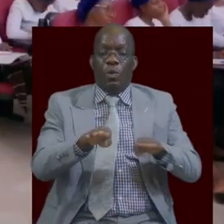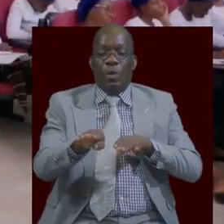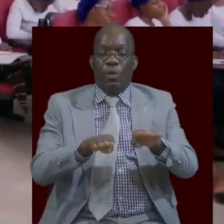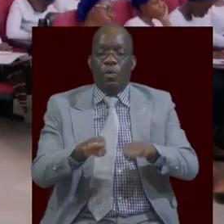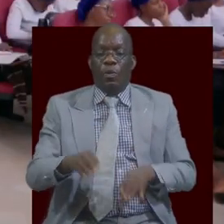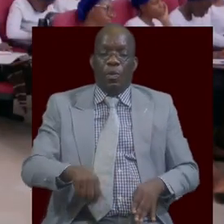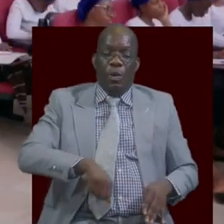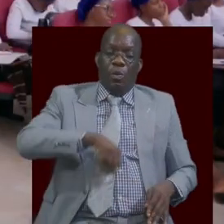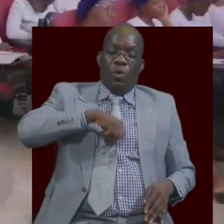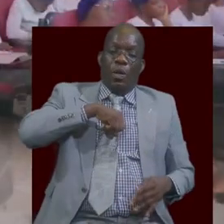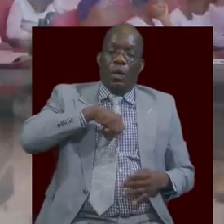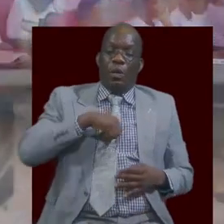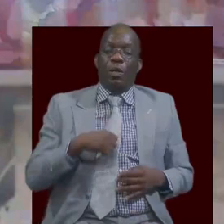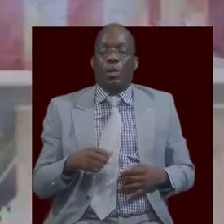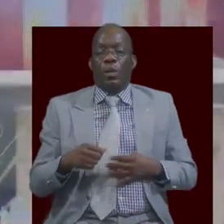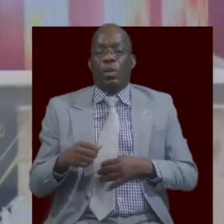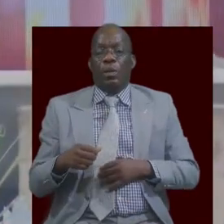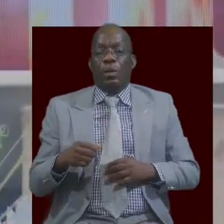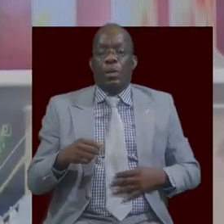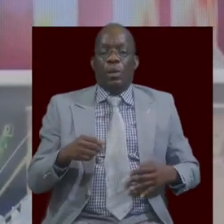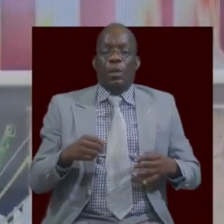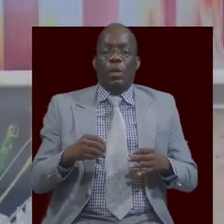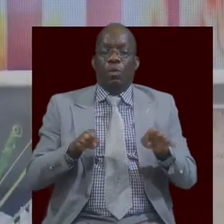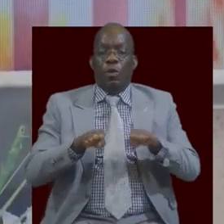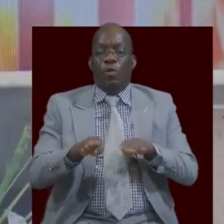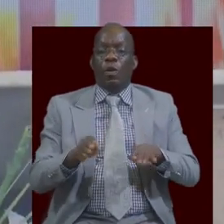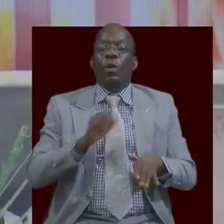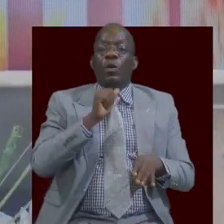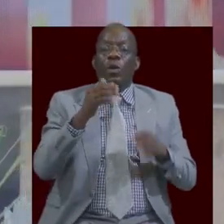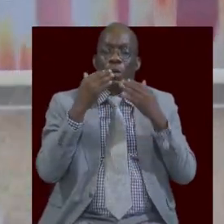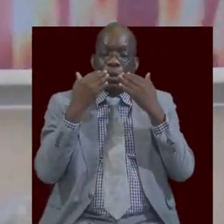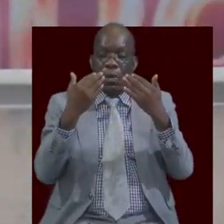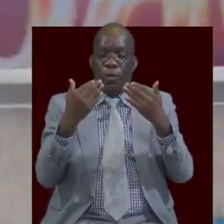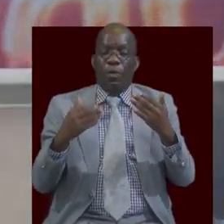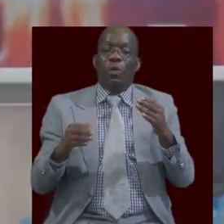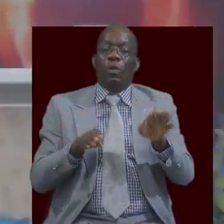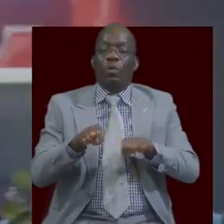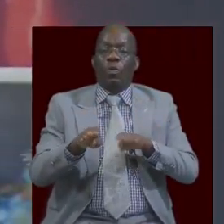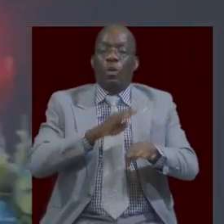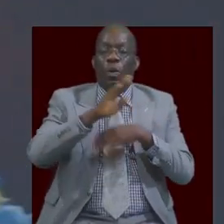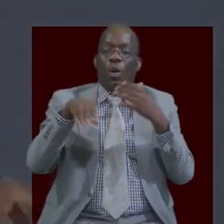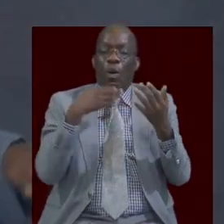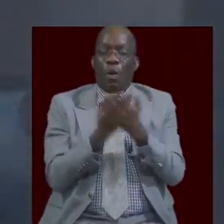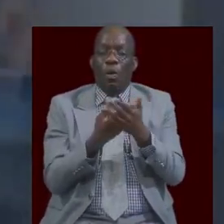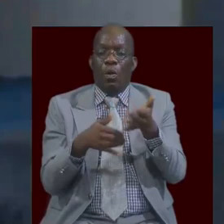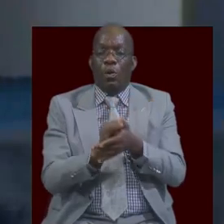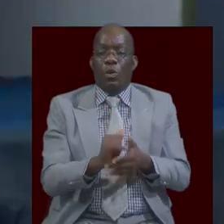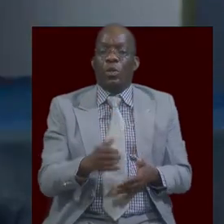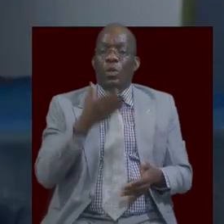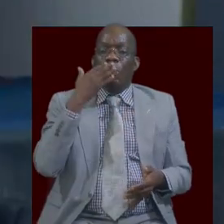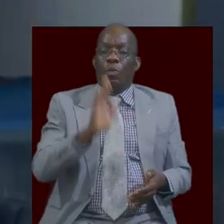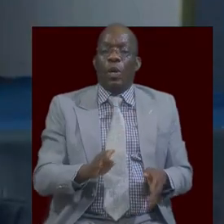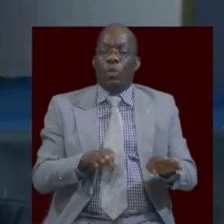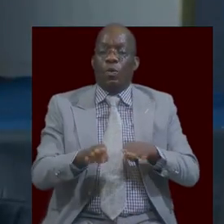proud attitude, ungrateful attitude, all those bad attitudes will not